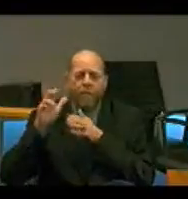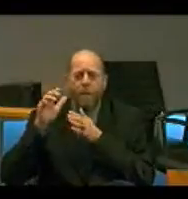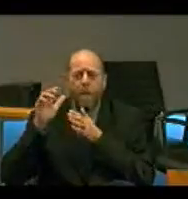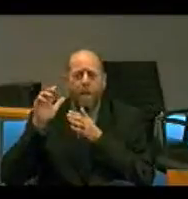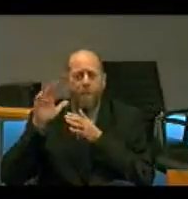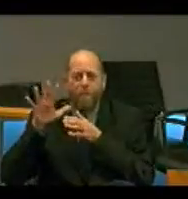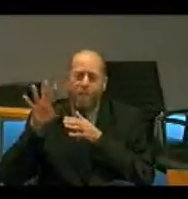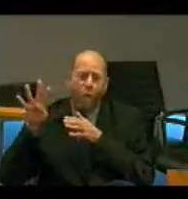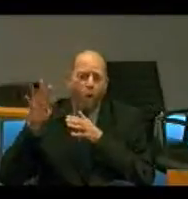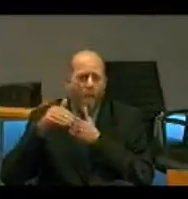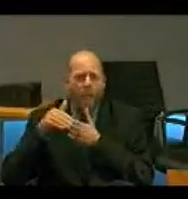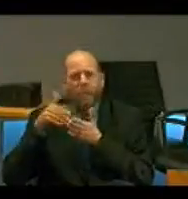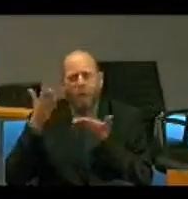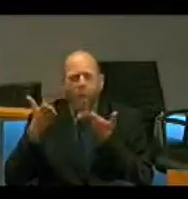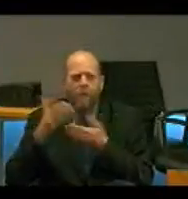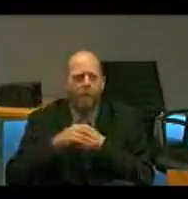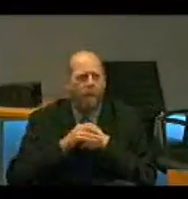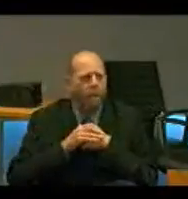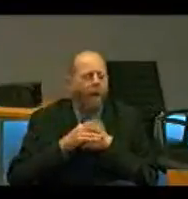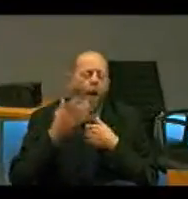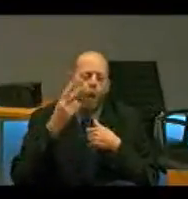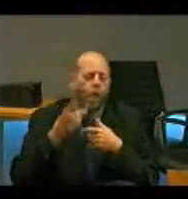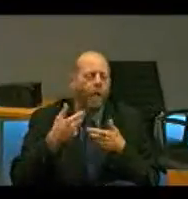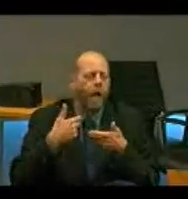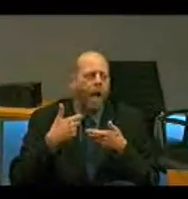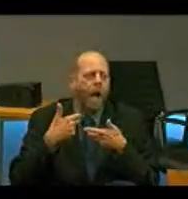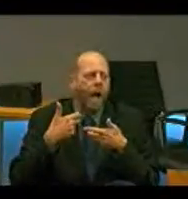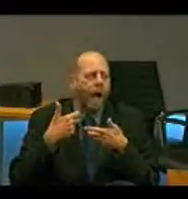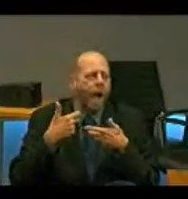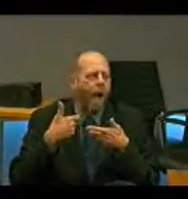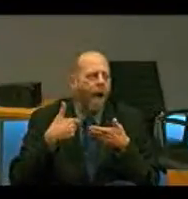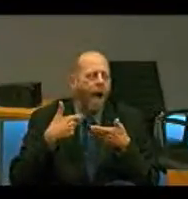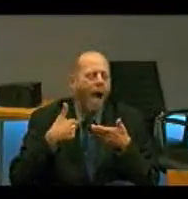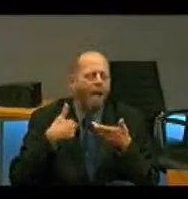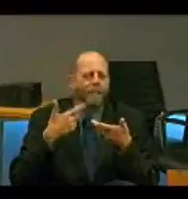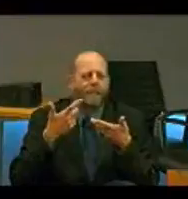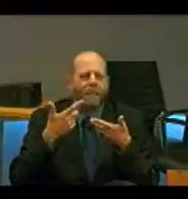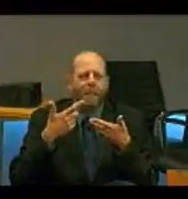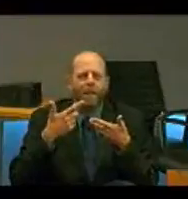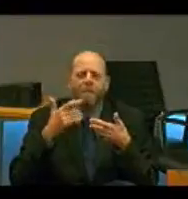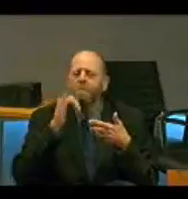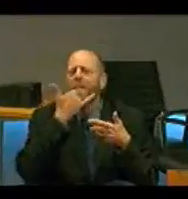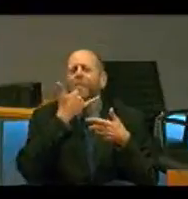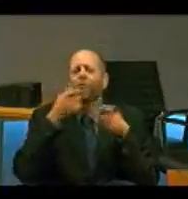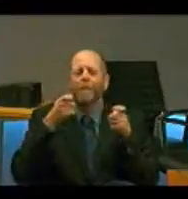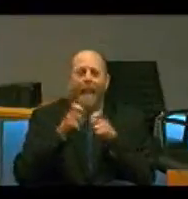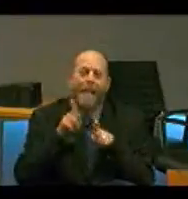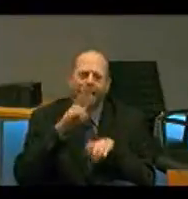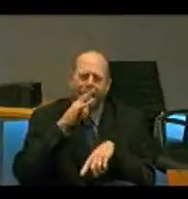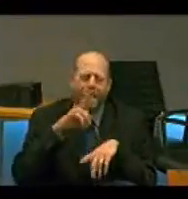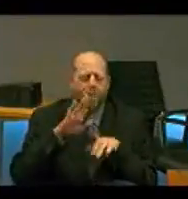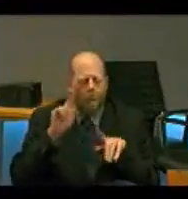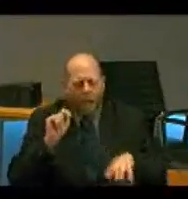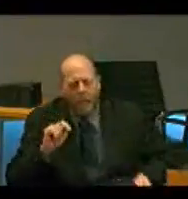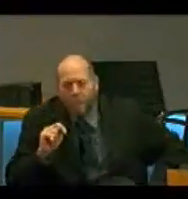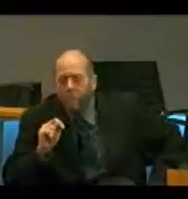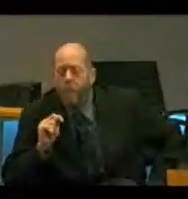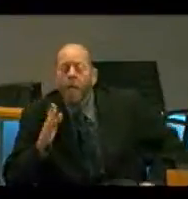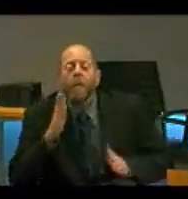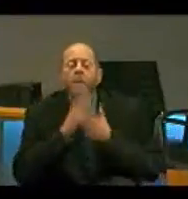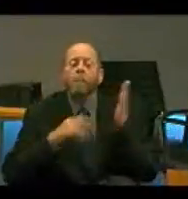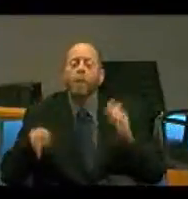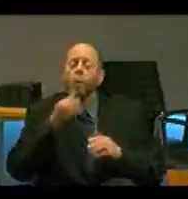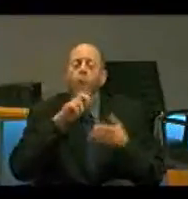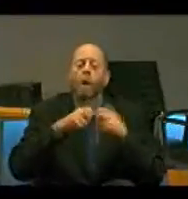was probably, look, I kind of resemble this remark. I was kind of a miscreant as a kid, but some of those were